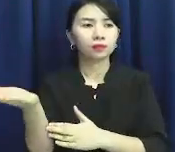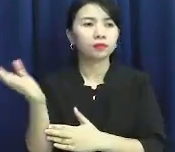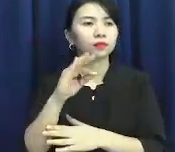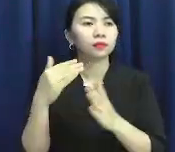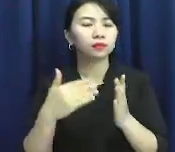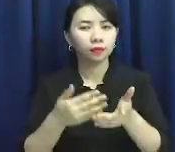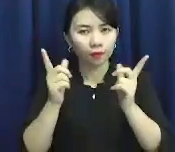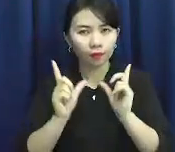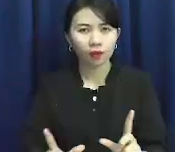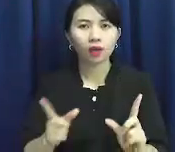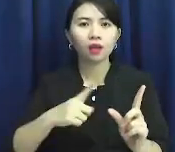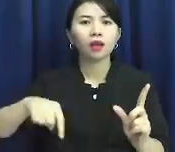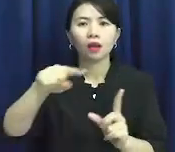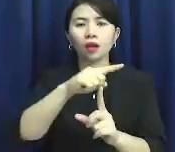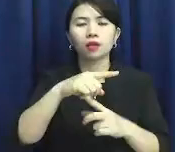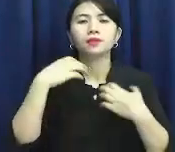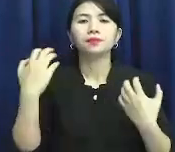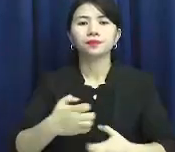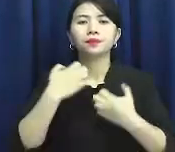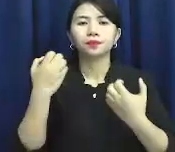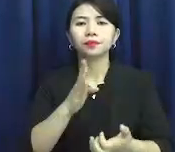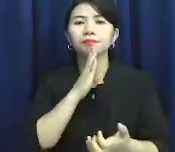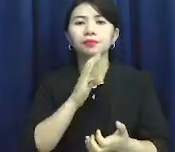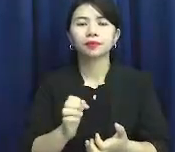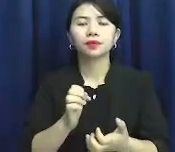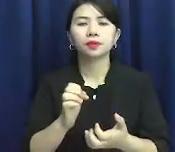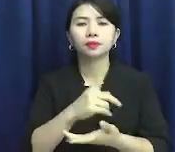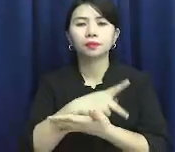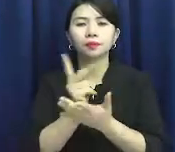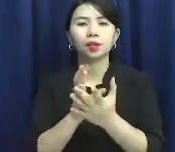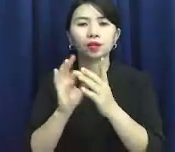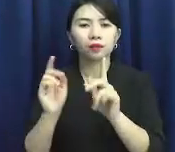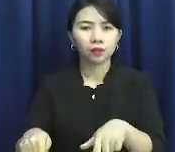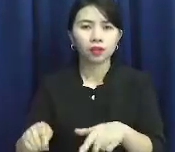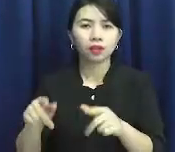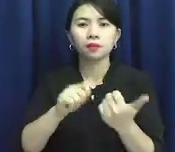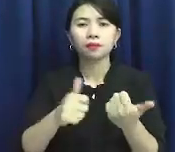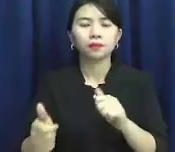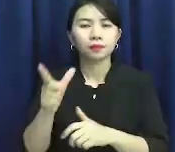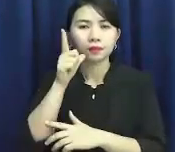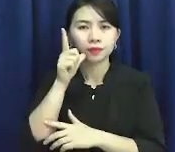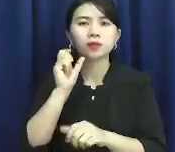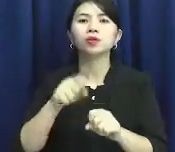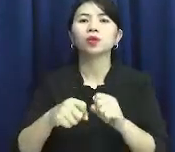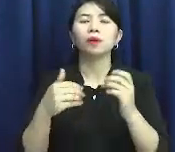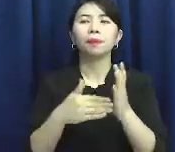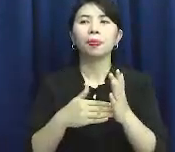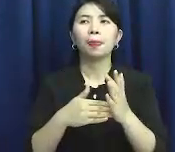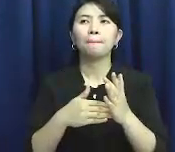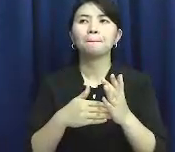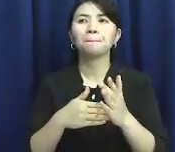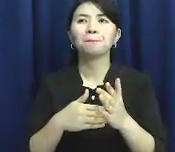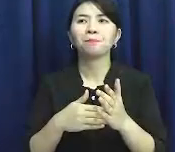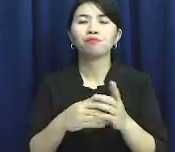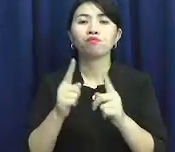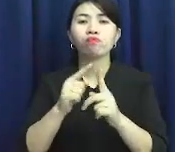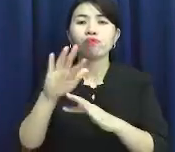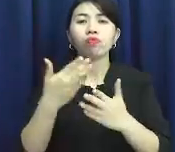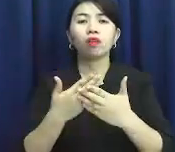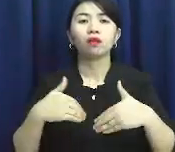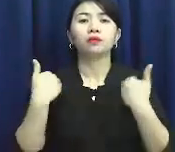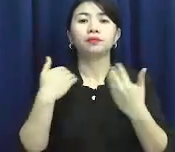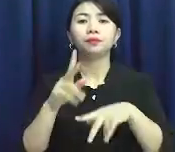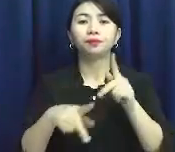all enjoy being a part of this Baptist Lunch Program Young People episode. So sa lahat ng mga kabataan,